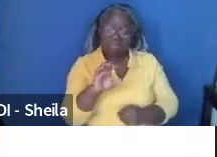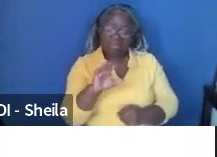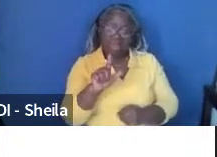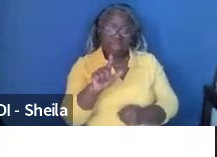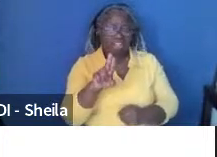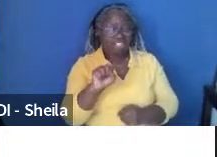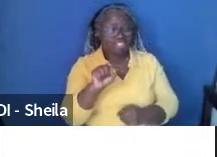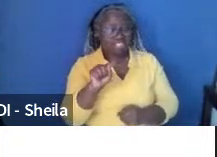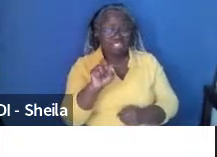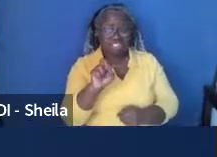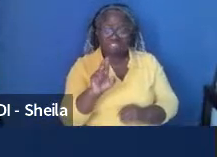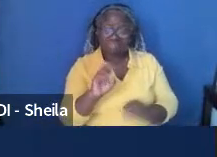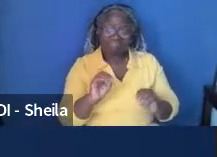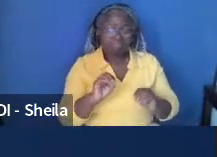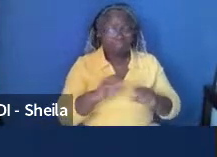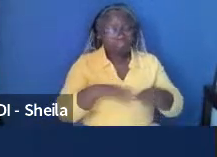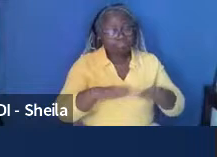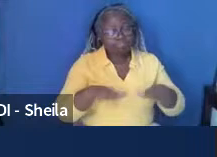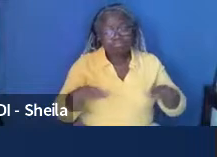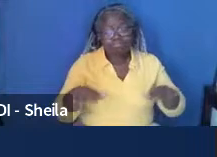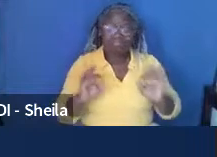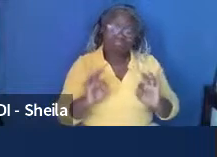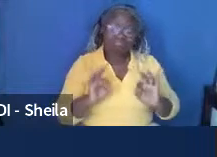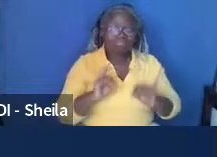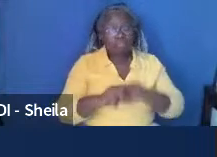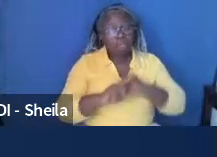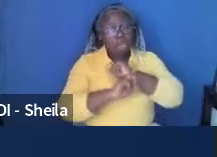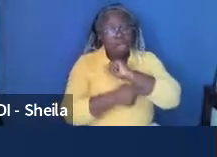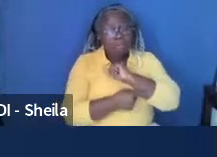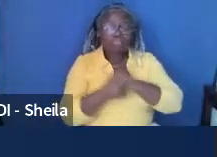sinks. And that is it.